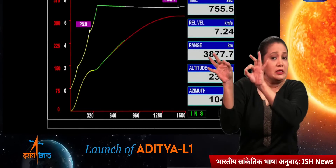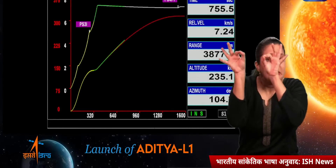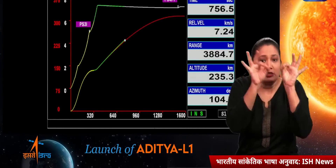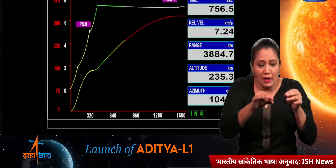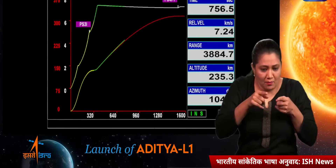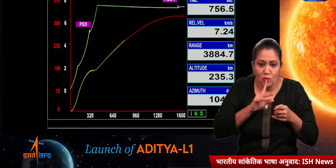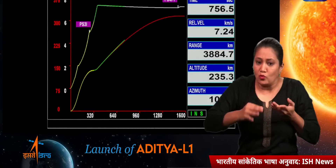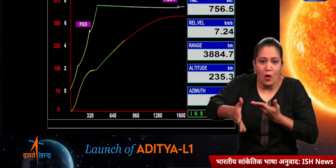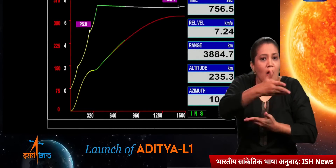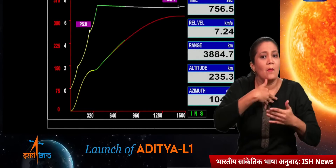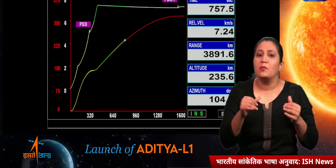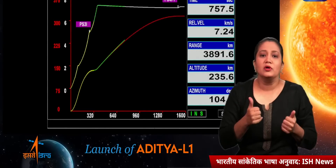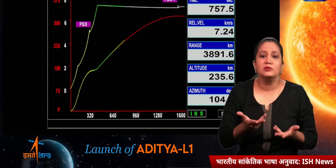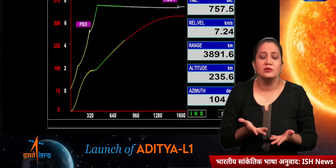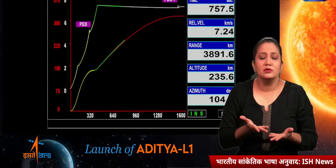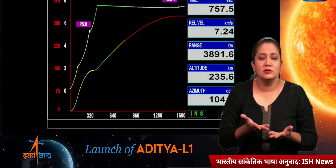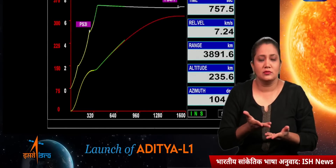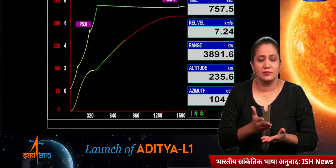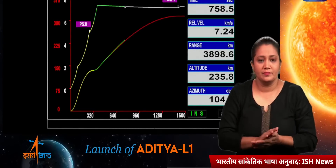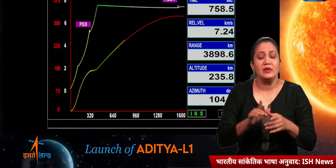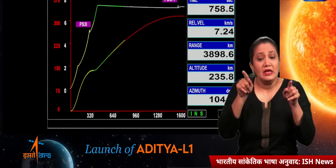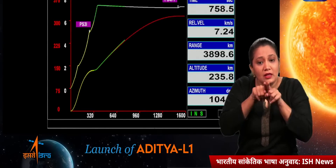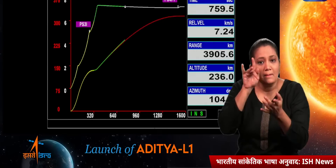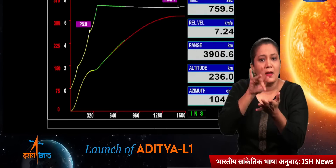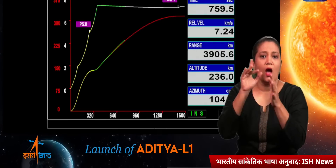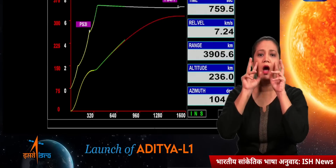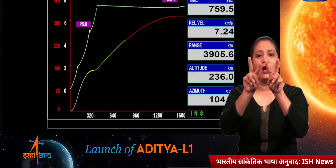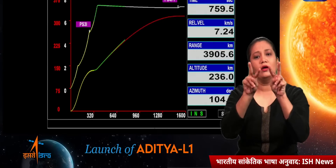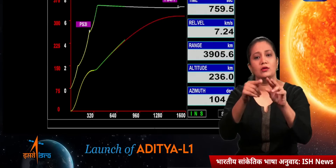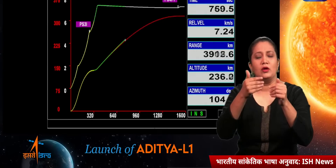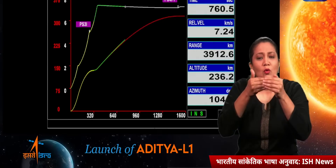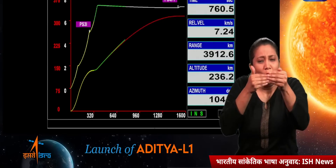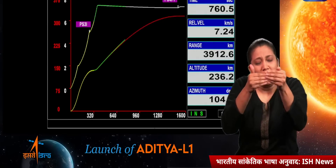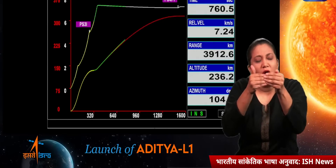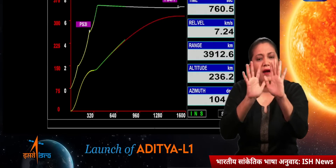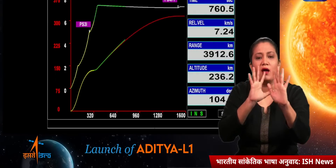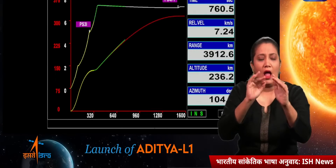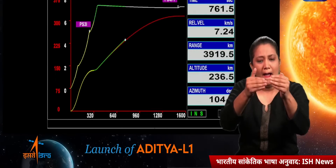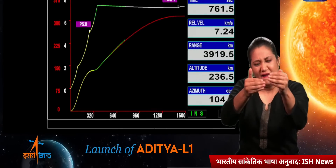in labs. The best way is to observe the sun up close.